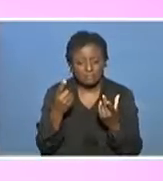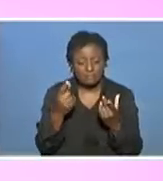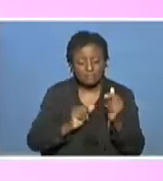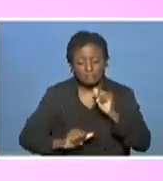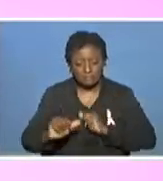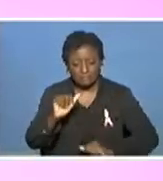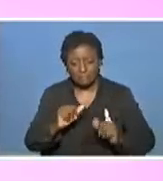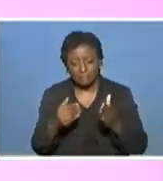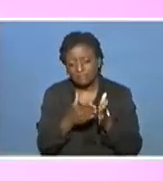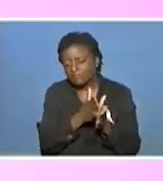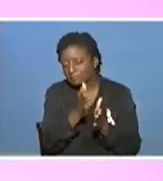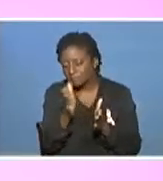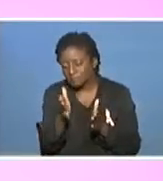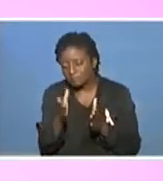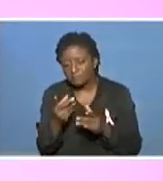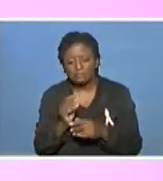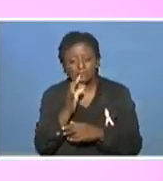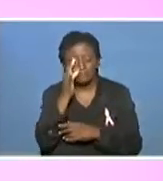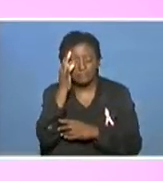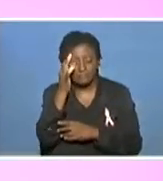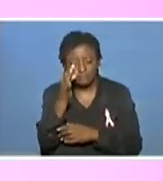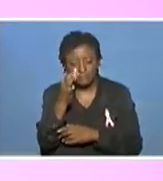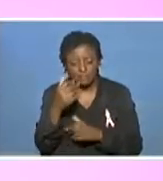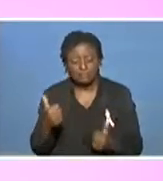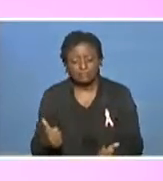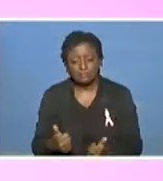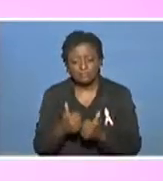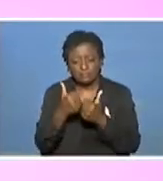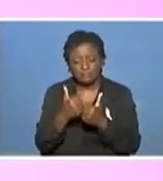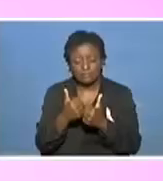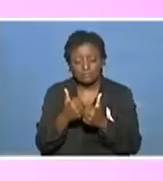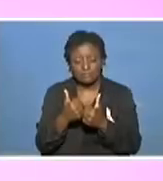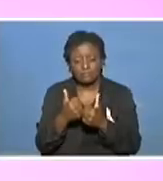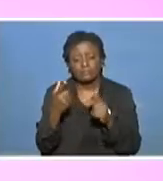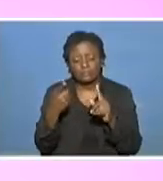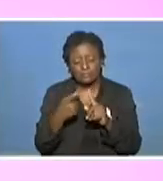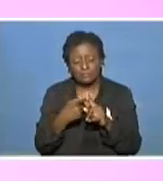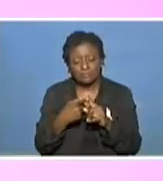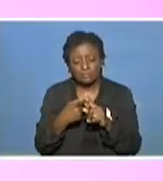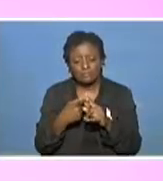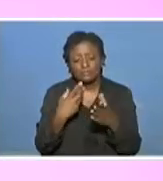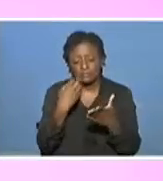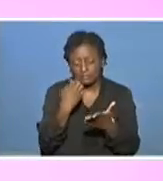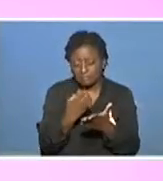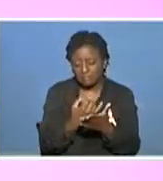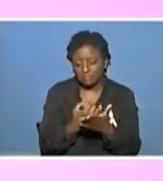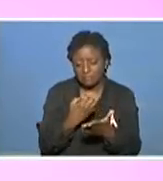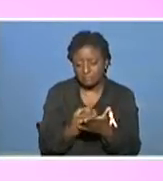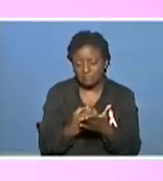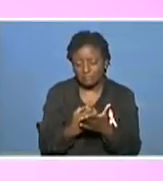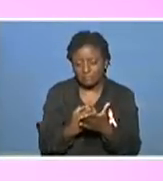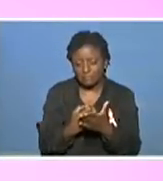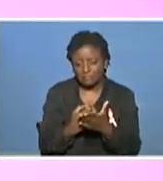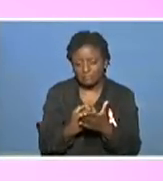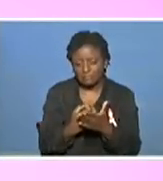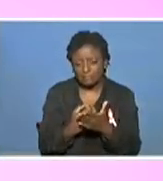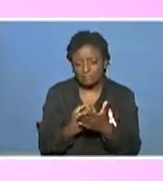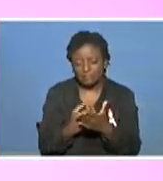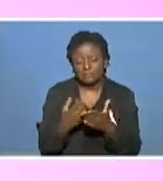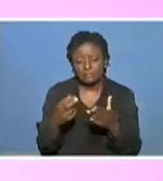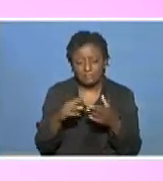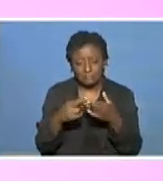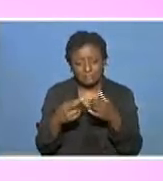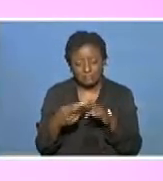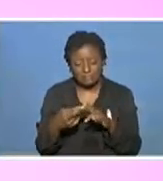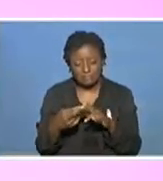any future strain on the country's international economic standing. Legislatively, lawmakers today tabled the automatic exchange